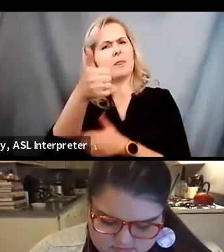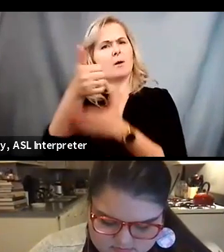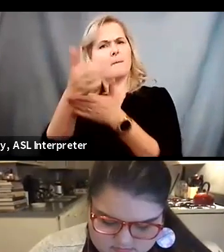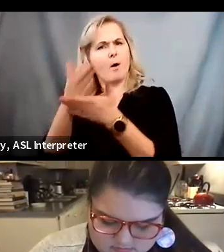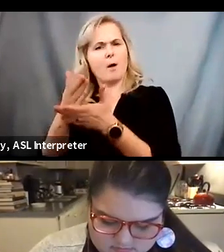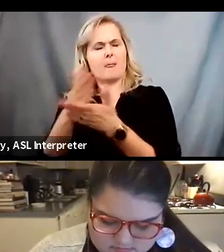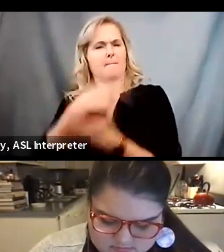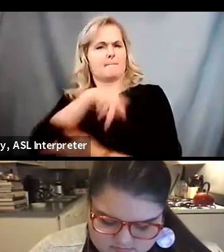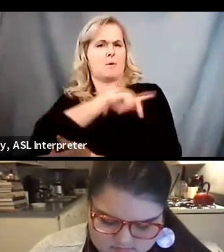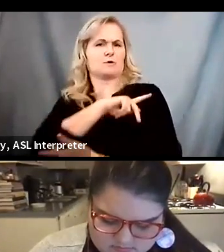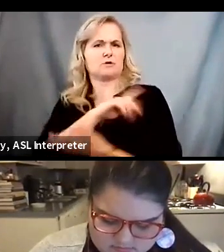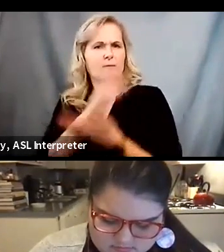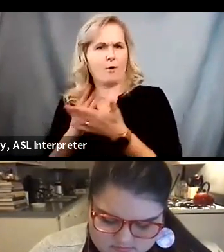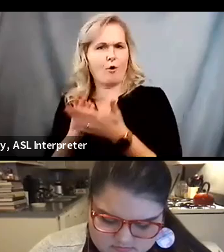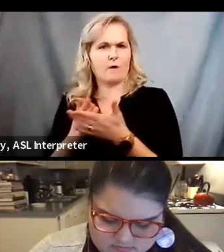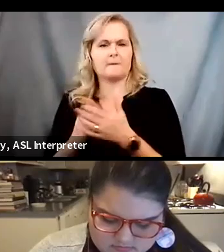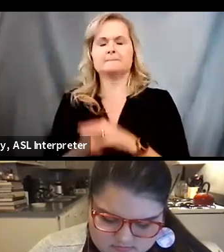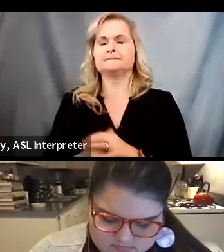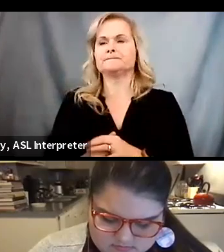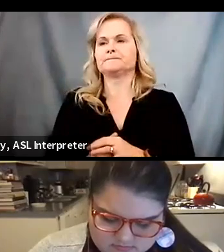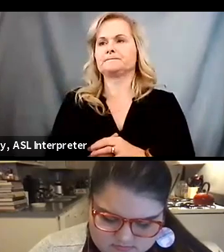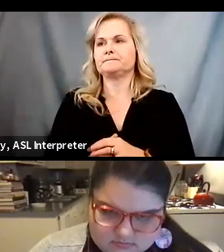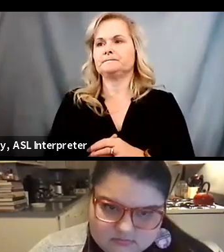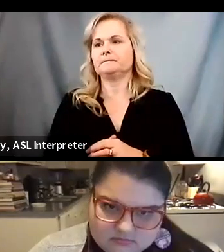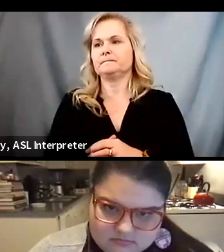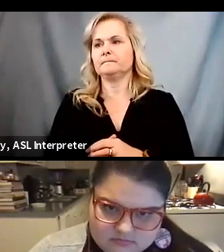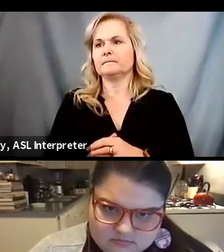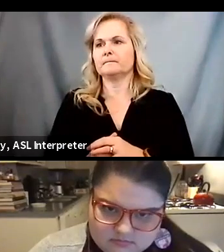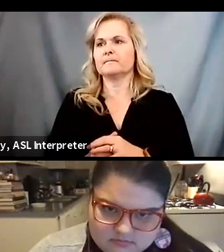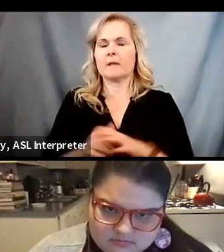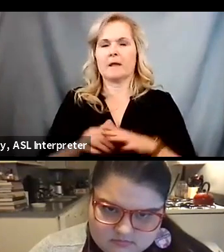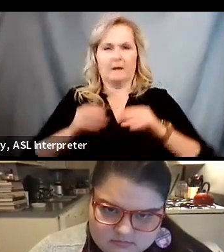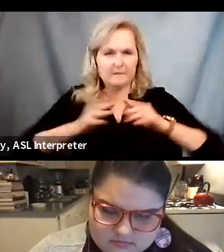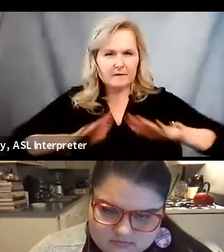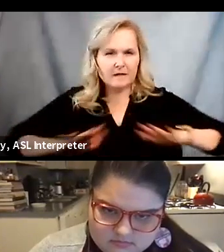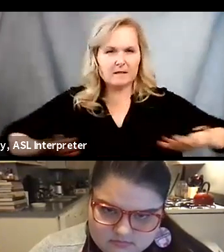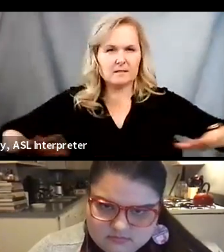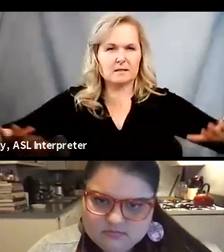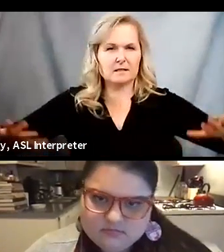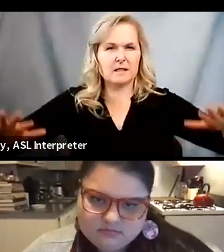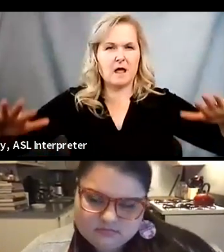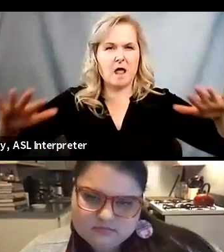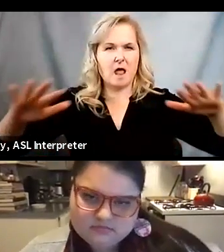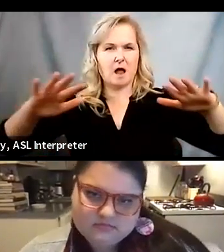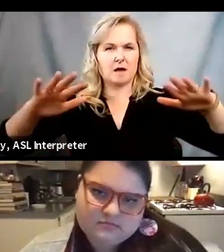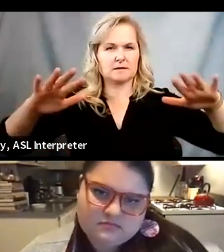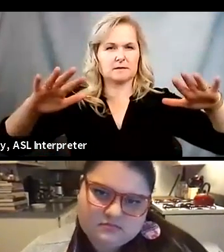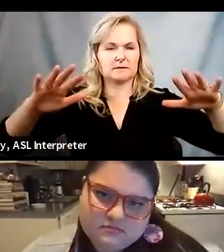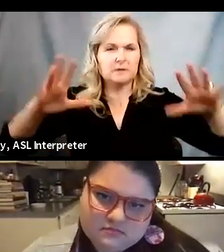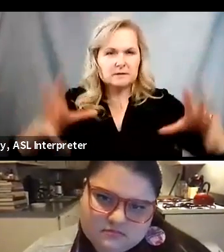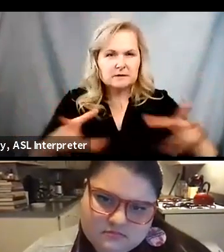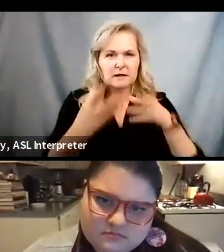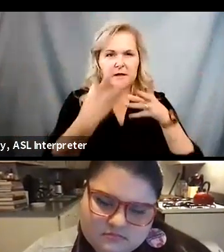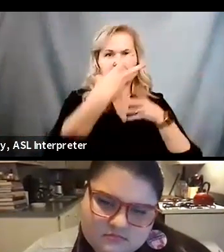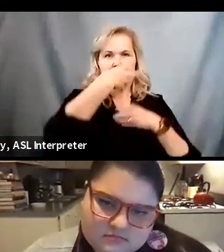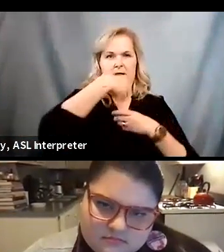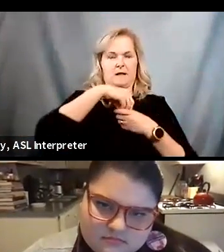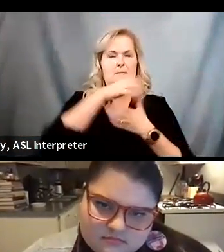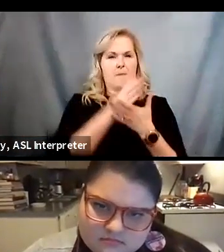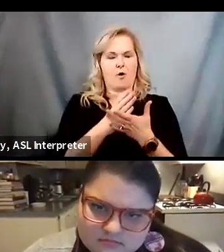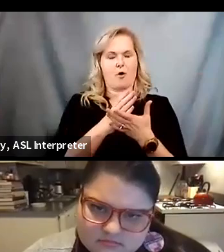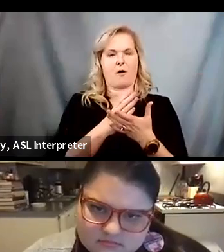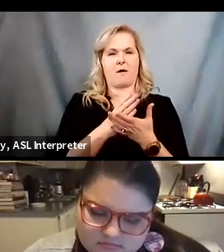personal pieces, it's the land is pulled up and becomes part of it. So that's a very